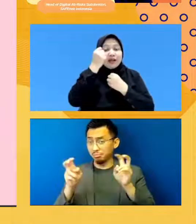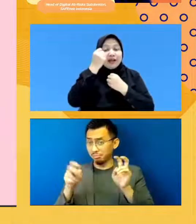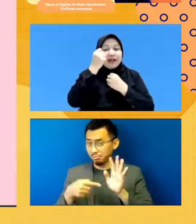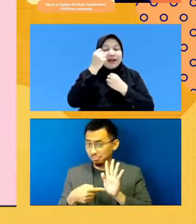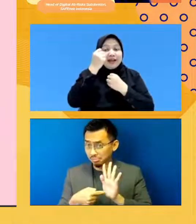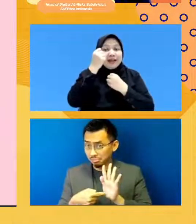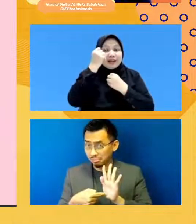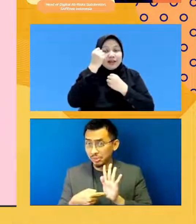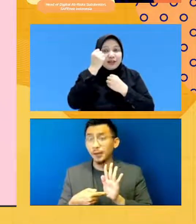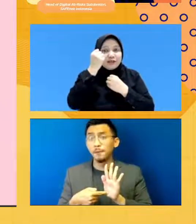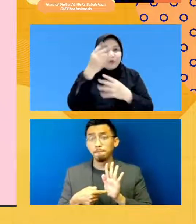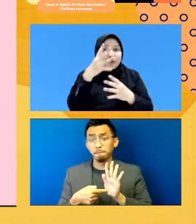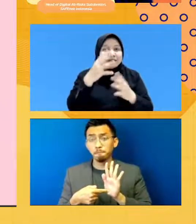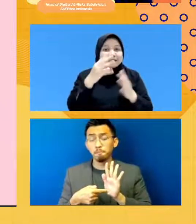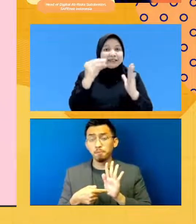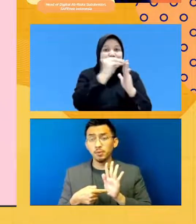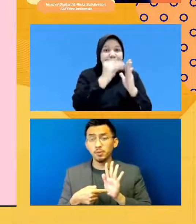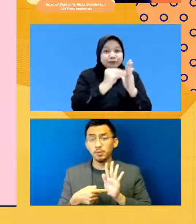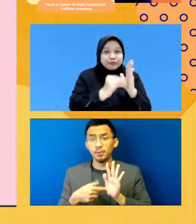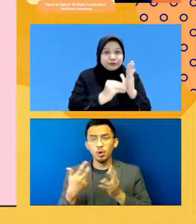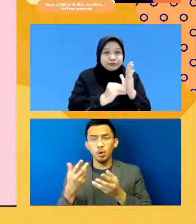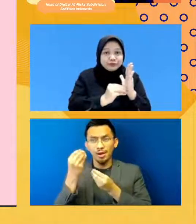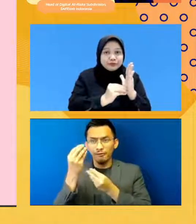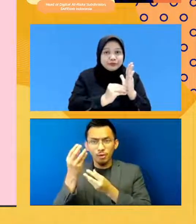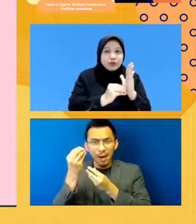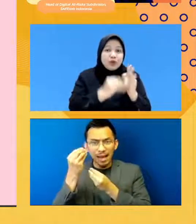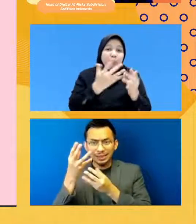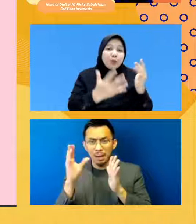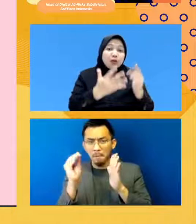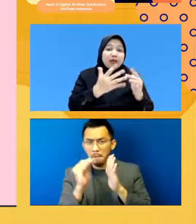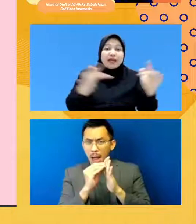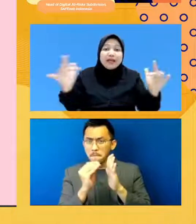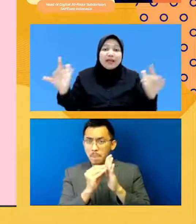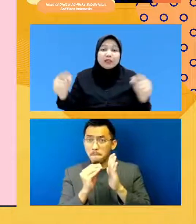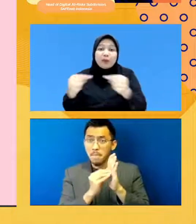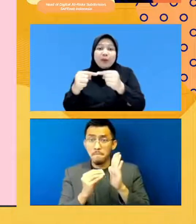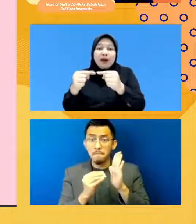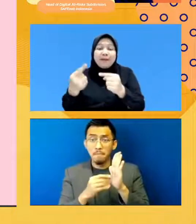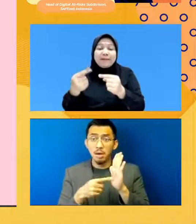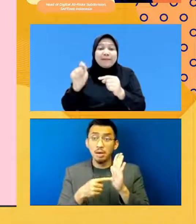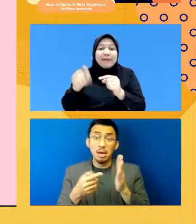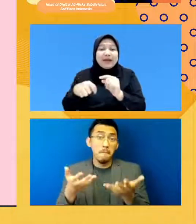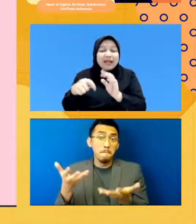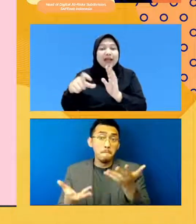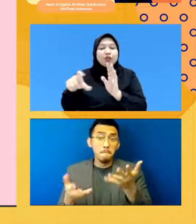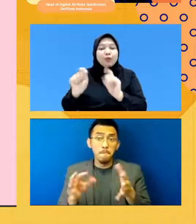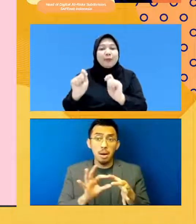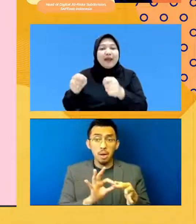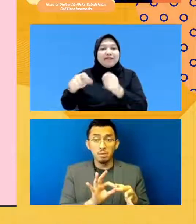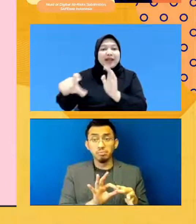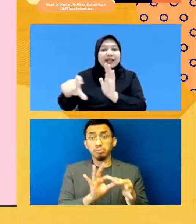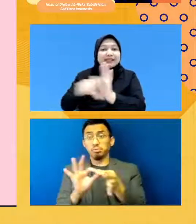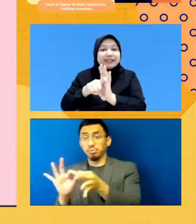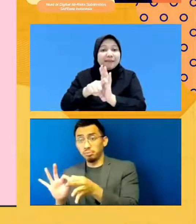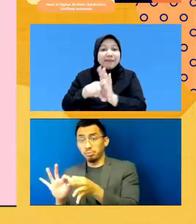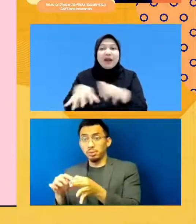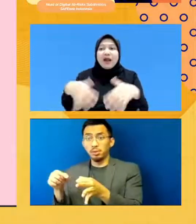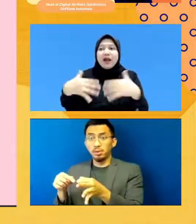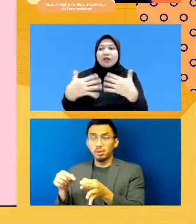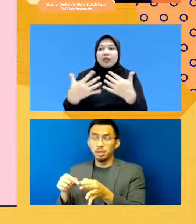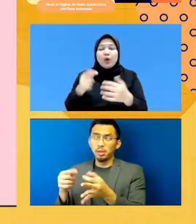Maybe it also linked to your SIM card registration. Maybe it also linked to